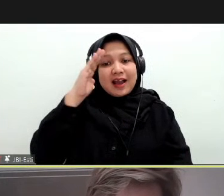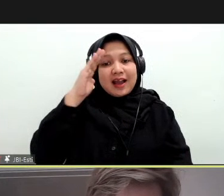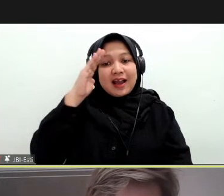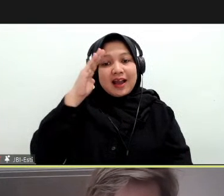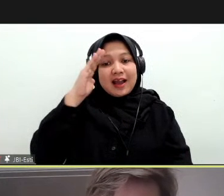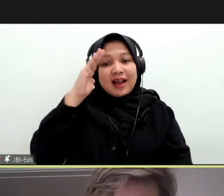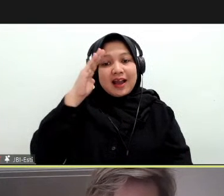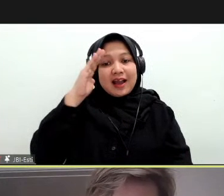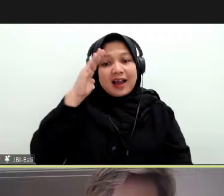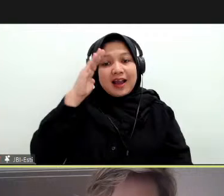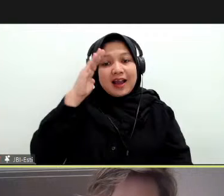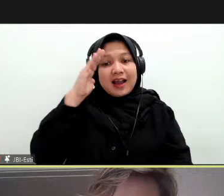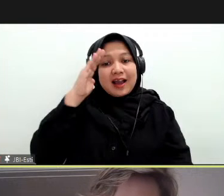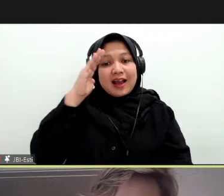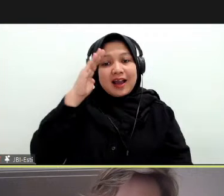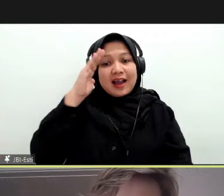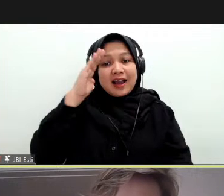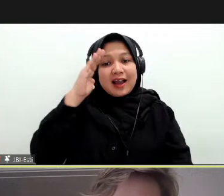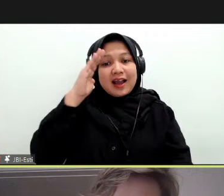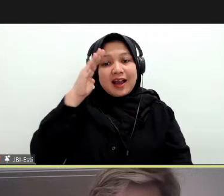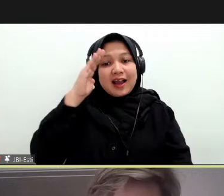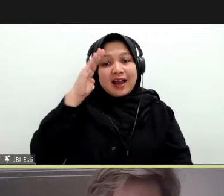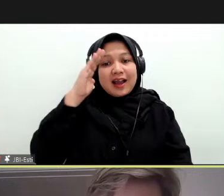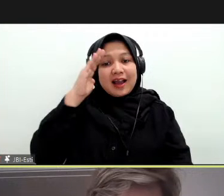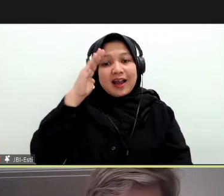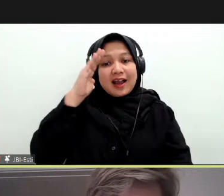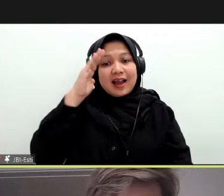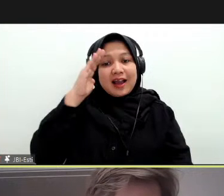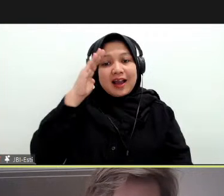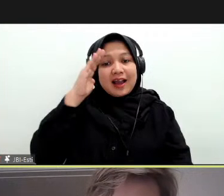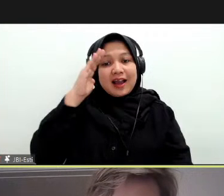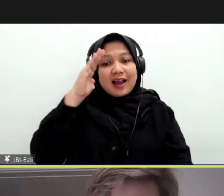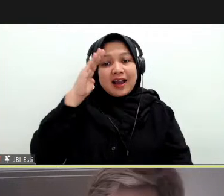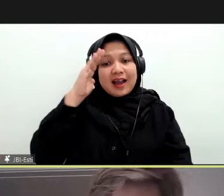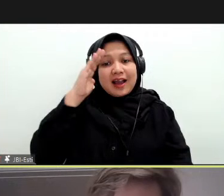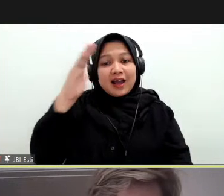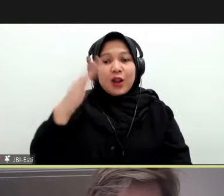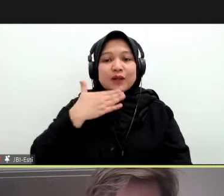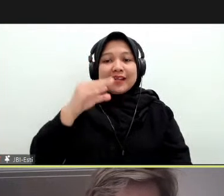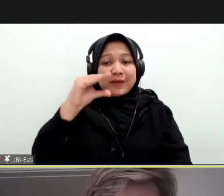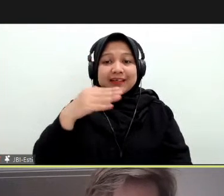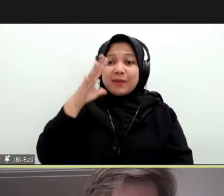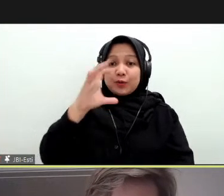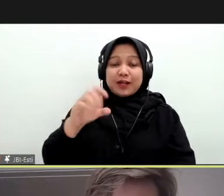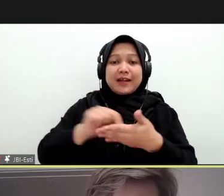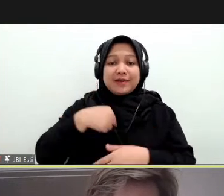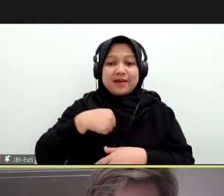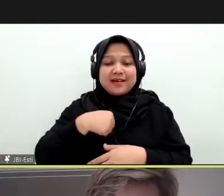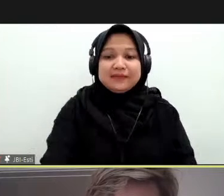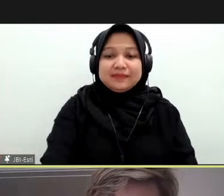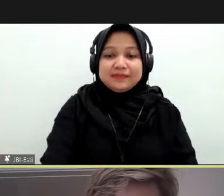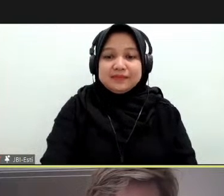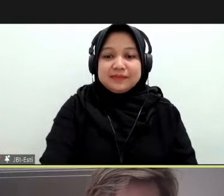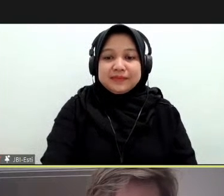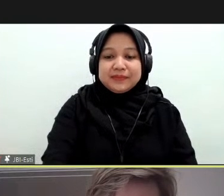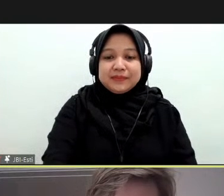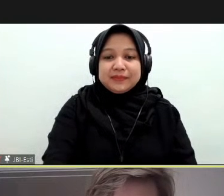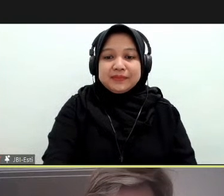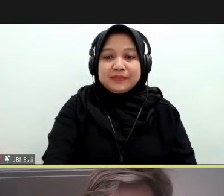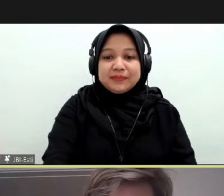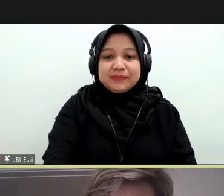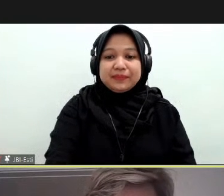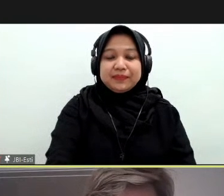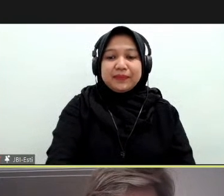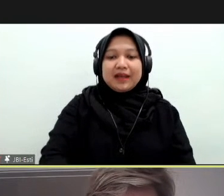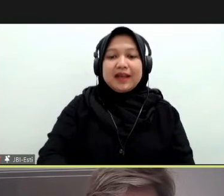European Center for Not-for-Profit Law. And on behalf of ECNI, it is a great pleasure to be with you here today.